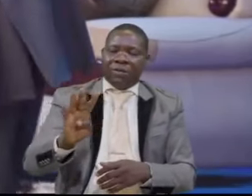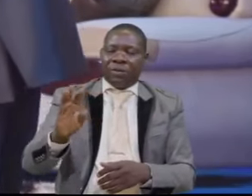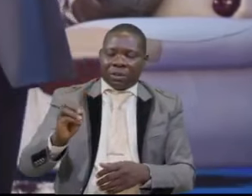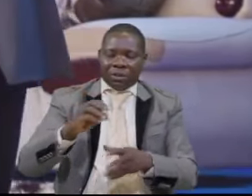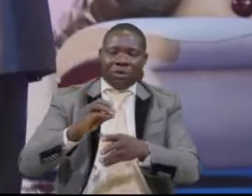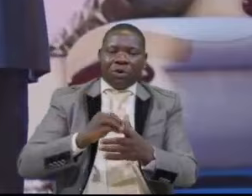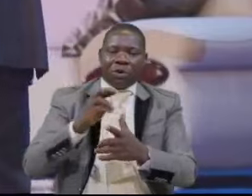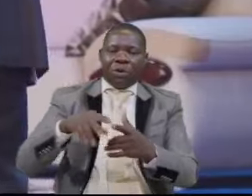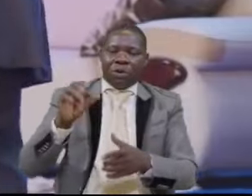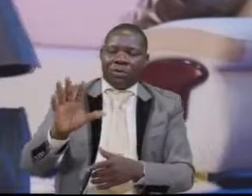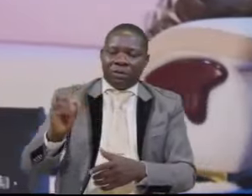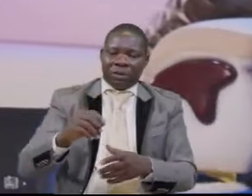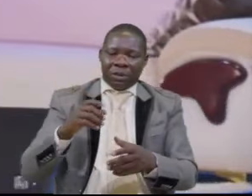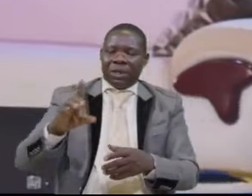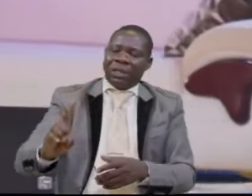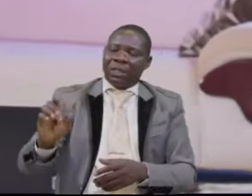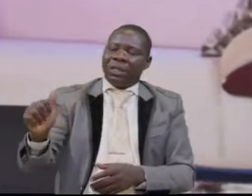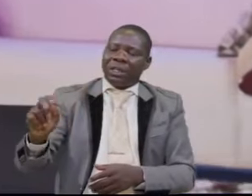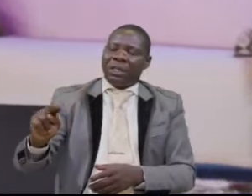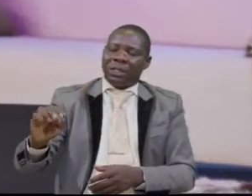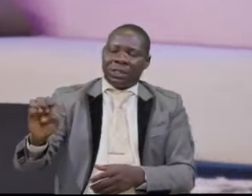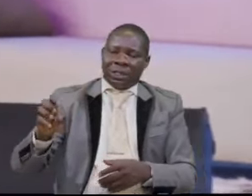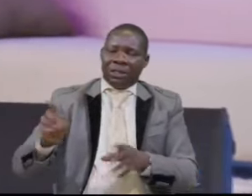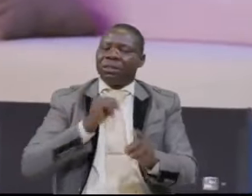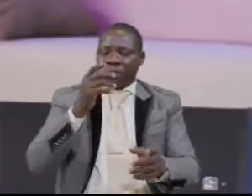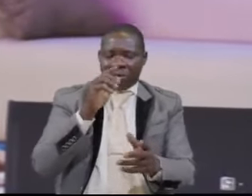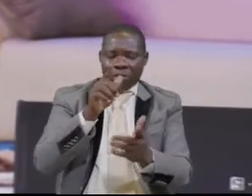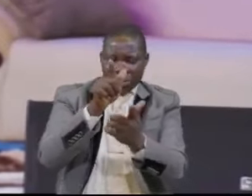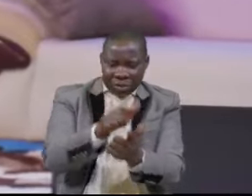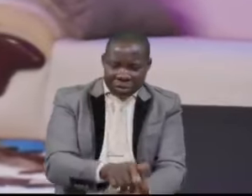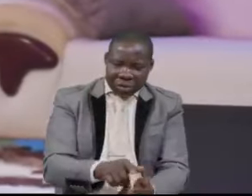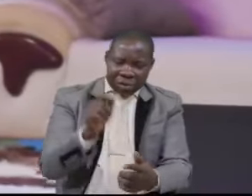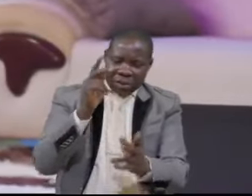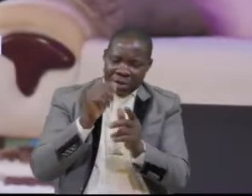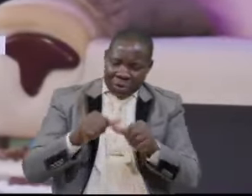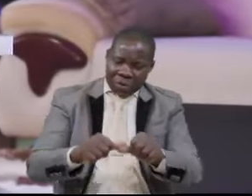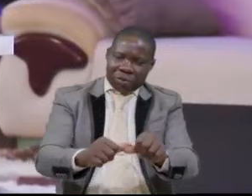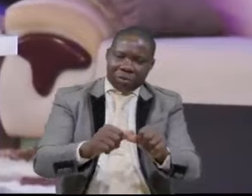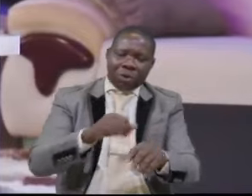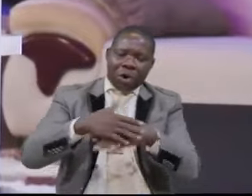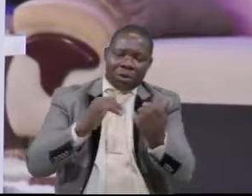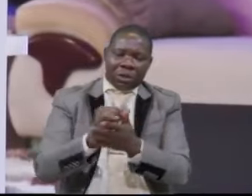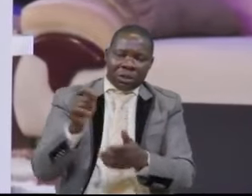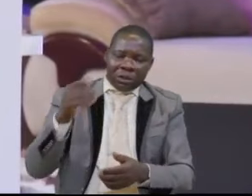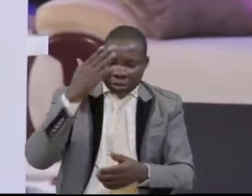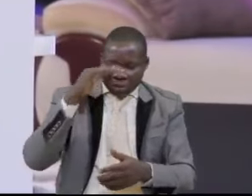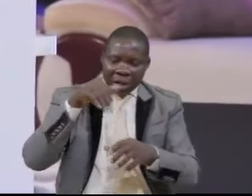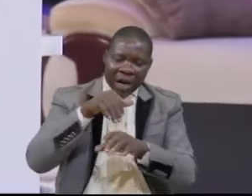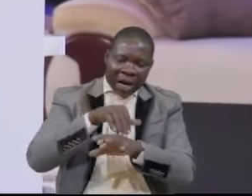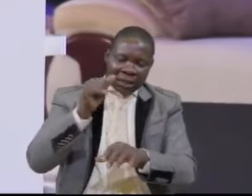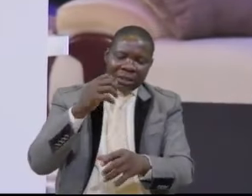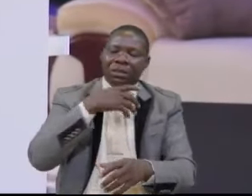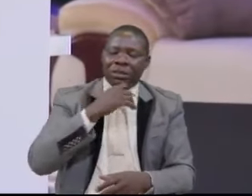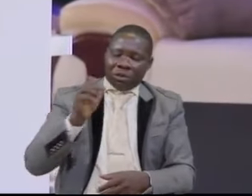kept everything he knew, even at that age of almost 90. And the angel said,